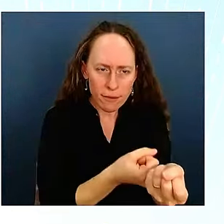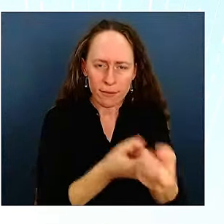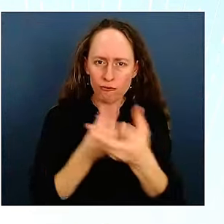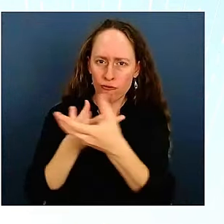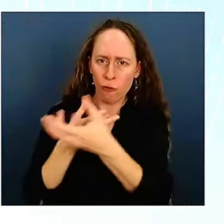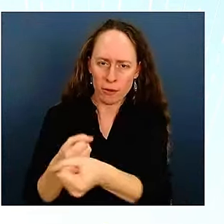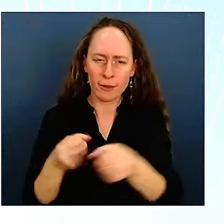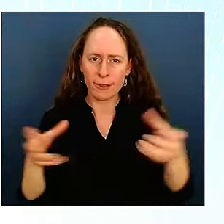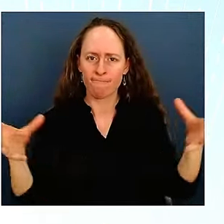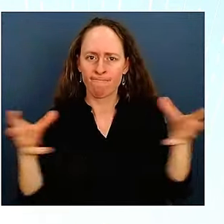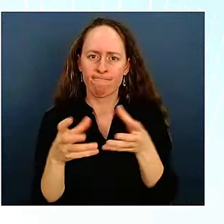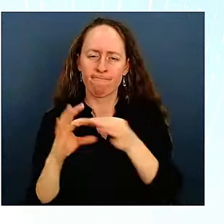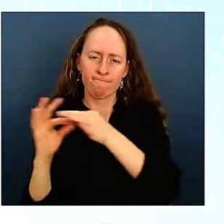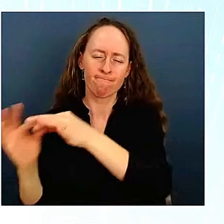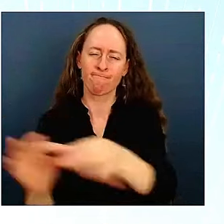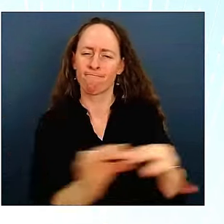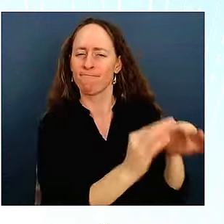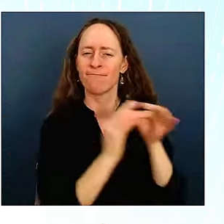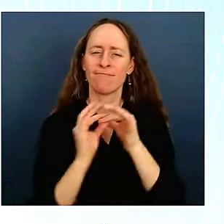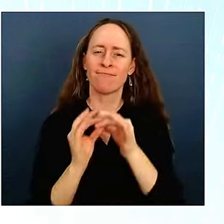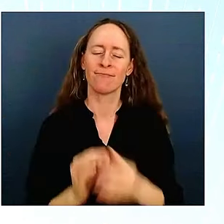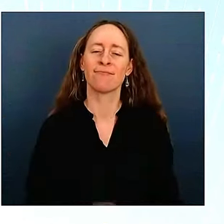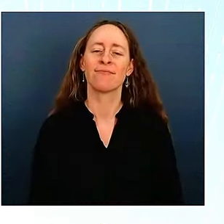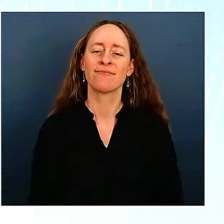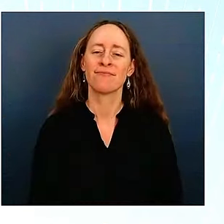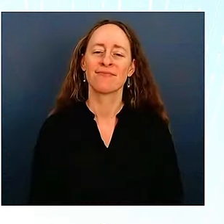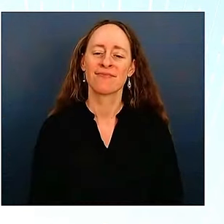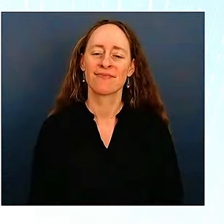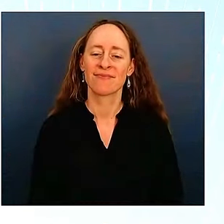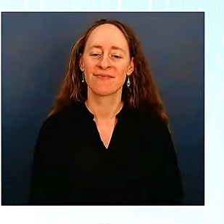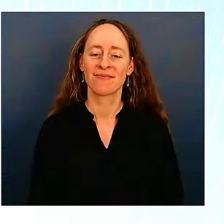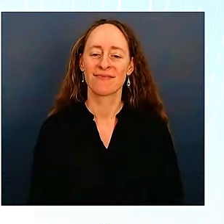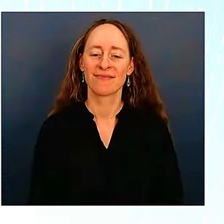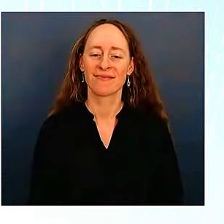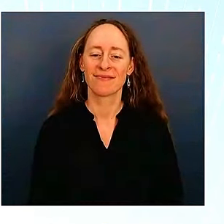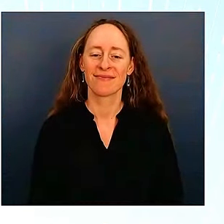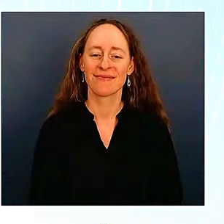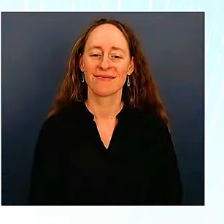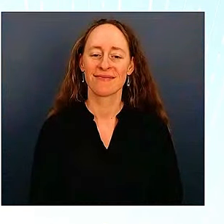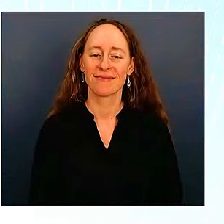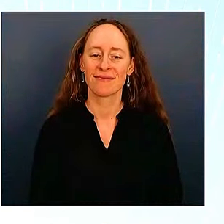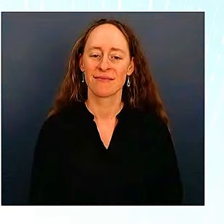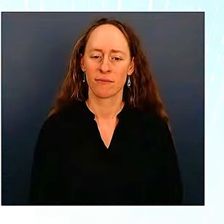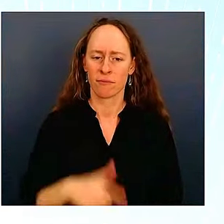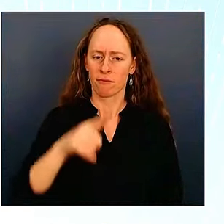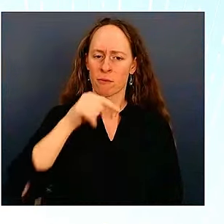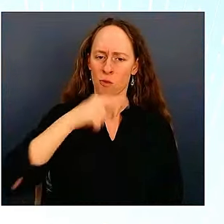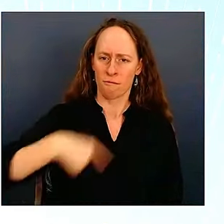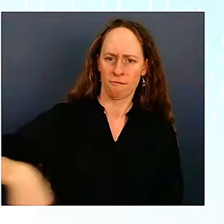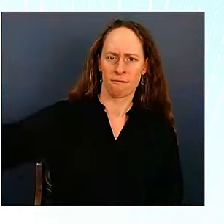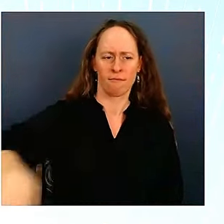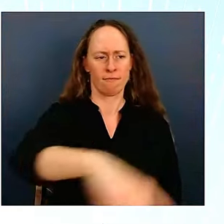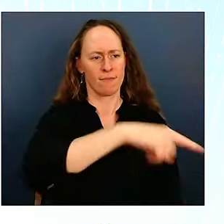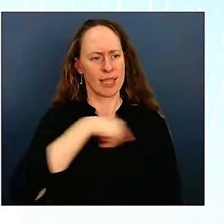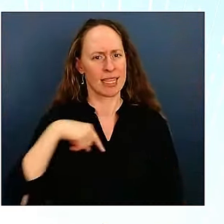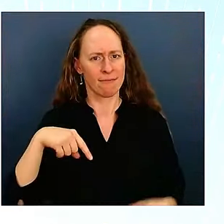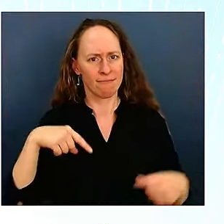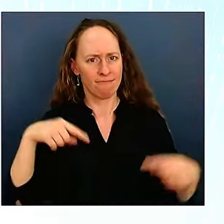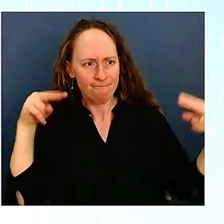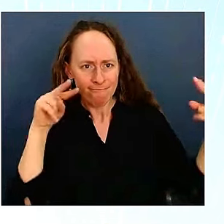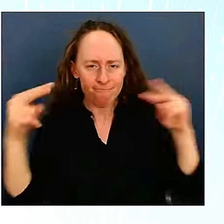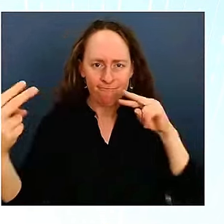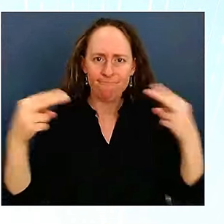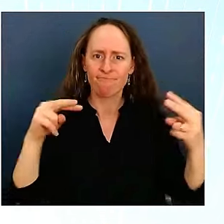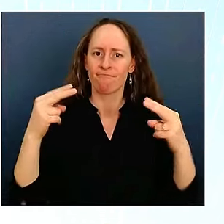Who we are as a people. Who we are as a team. And the adversity that we face together